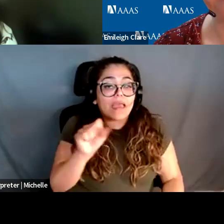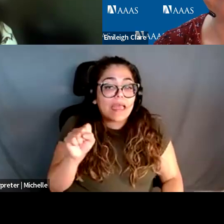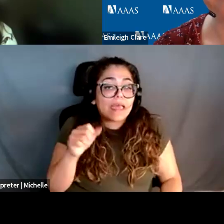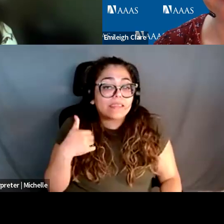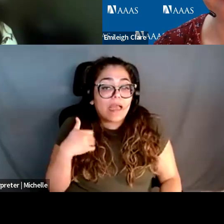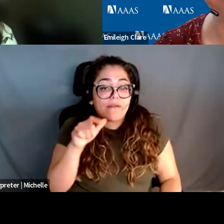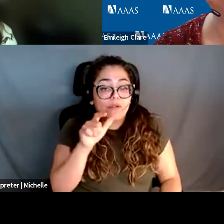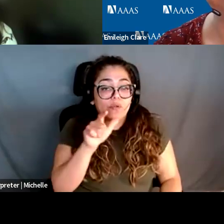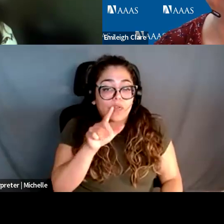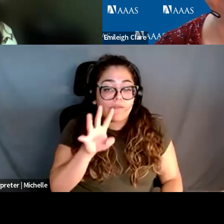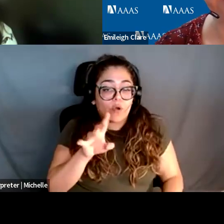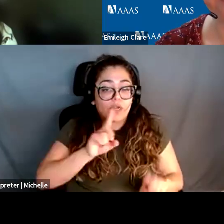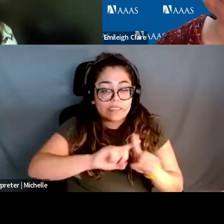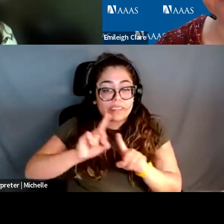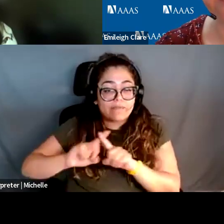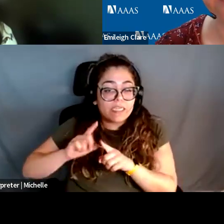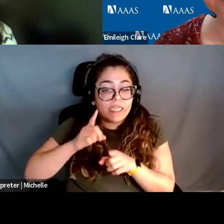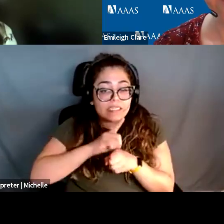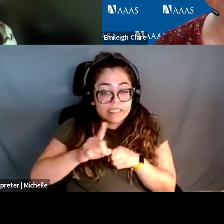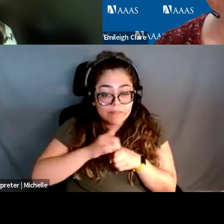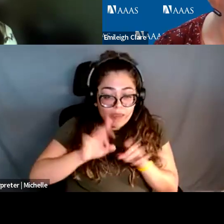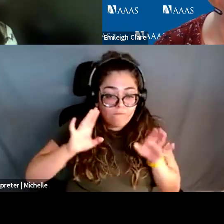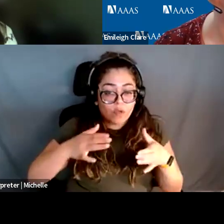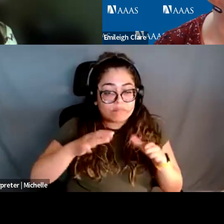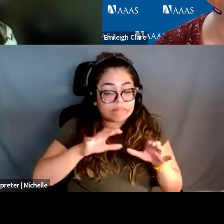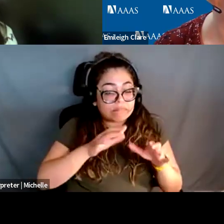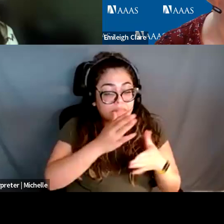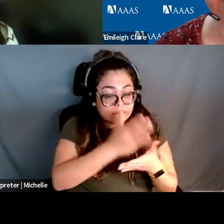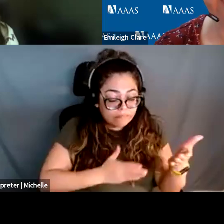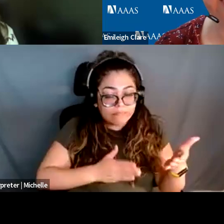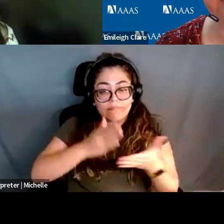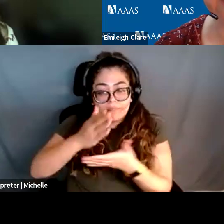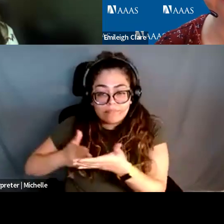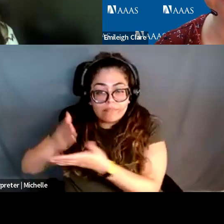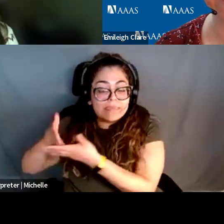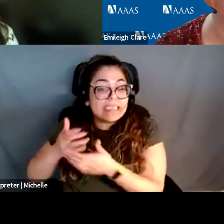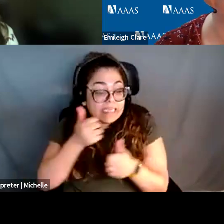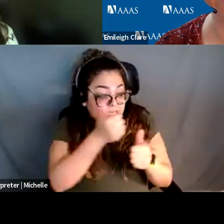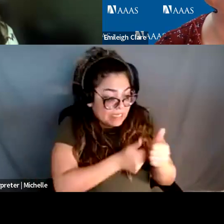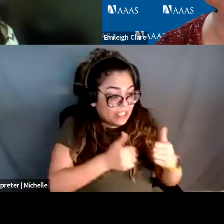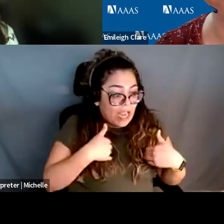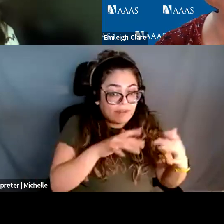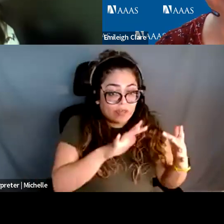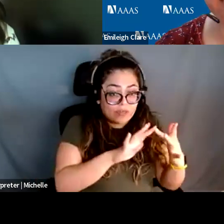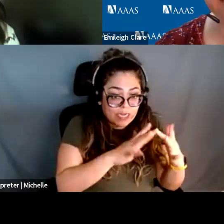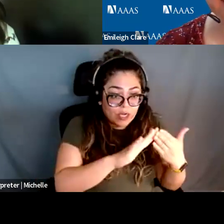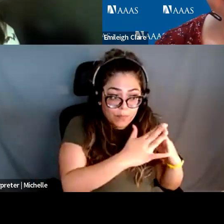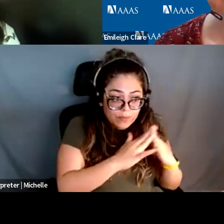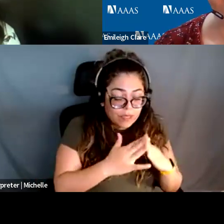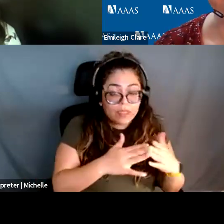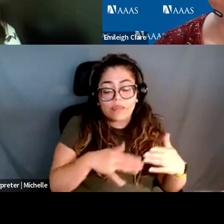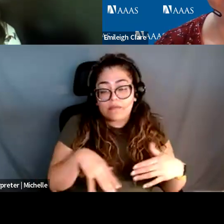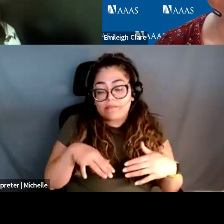different discipline-focused sections, and they each have their own online communities. They each have, they do